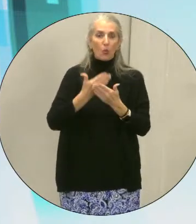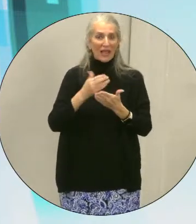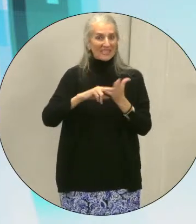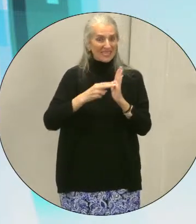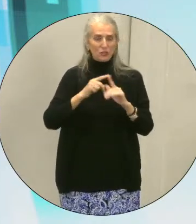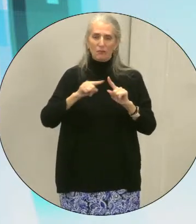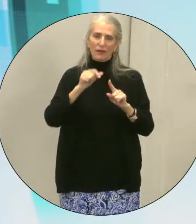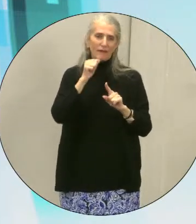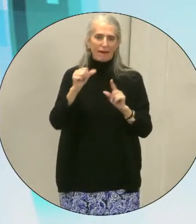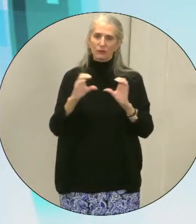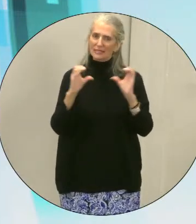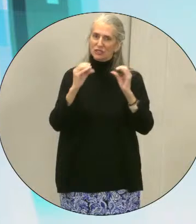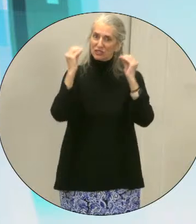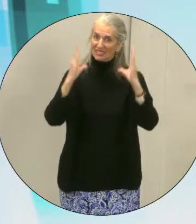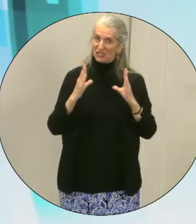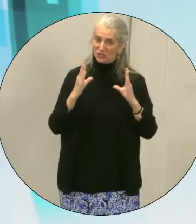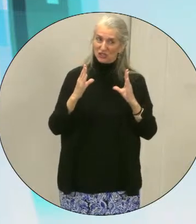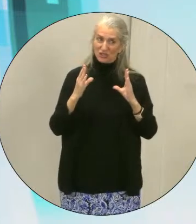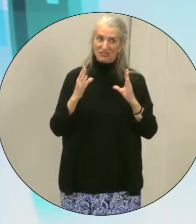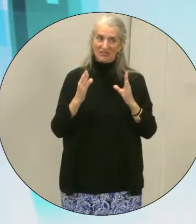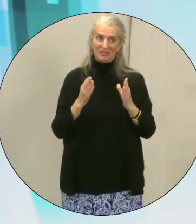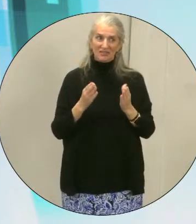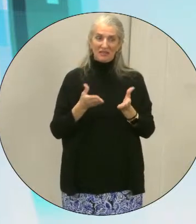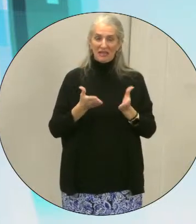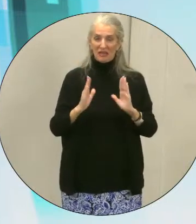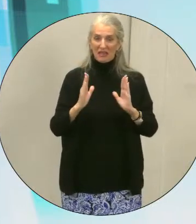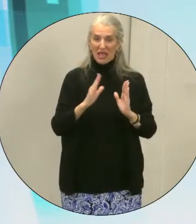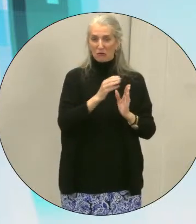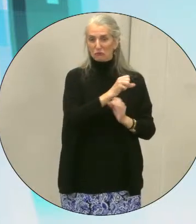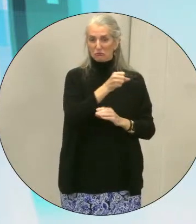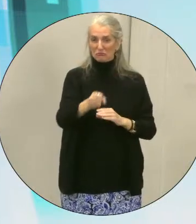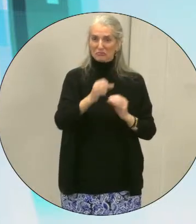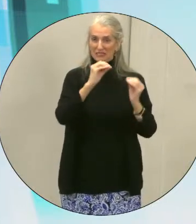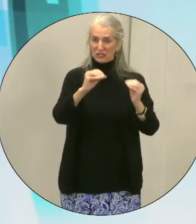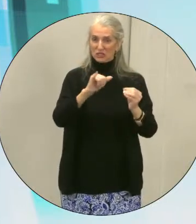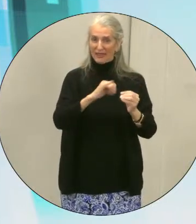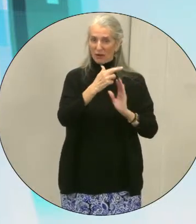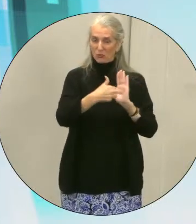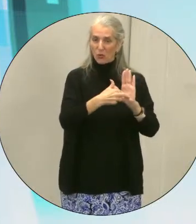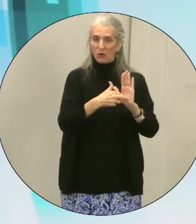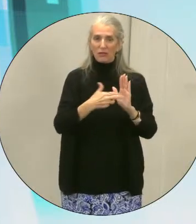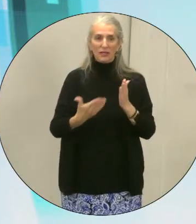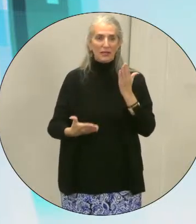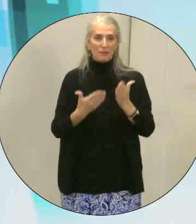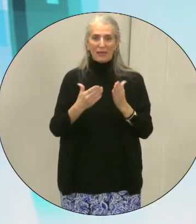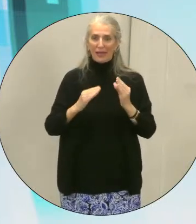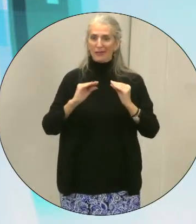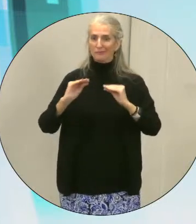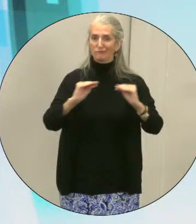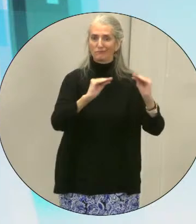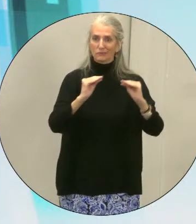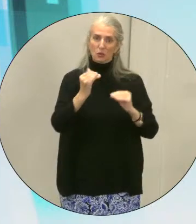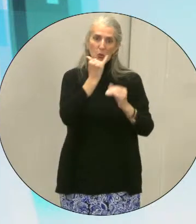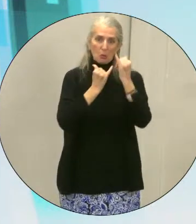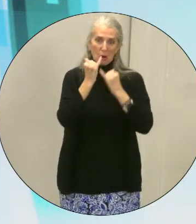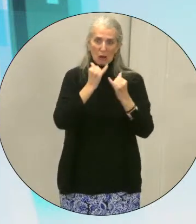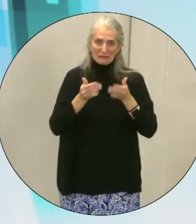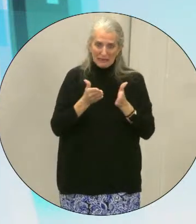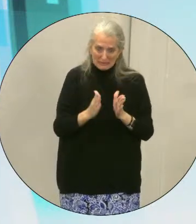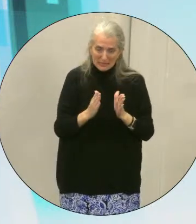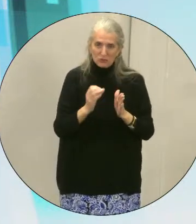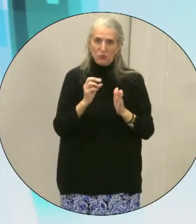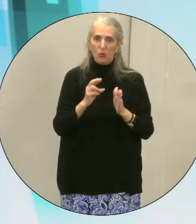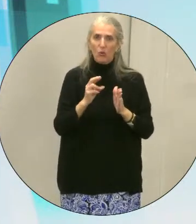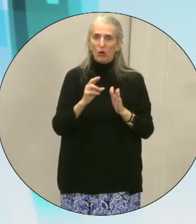credentialed teachers delegated to these roles may unknowingly pass on incorrect techniques or fail to provide students